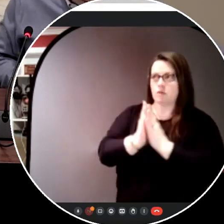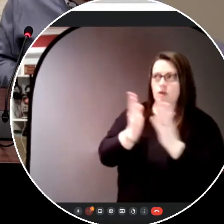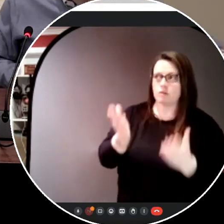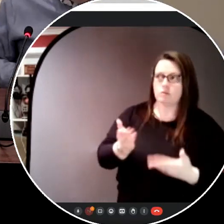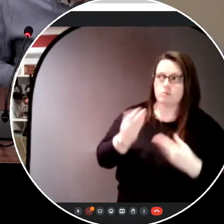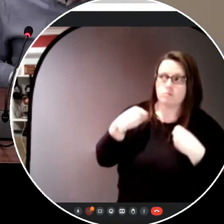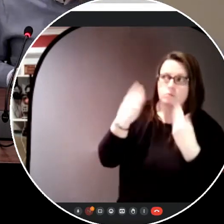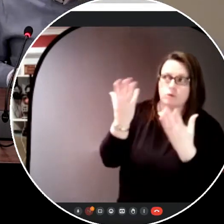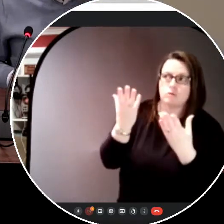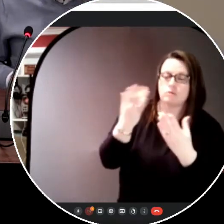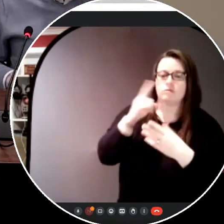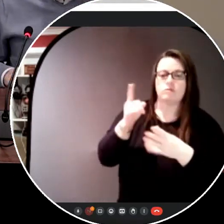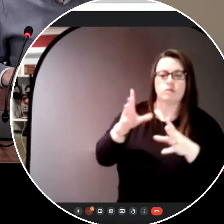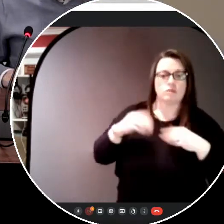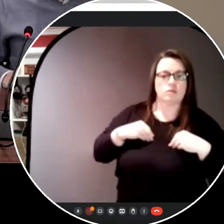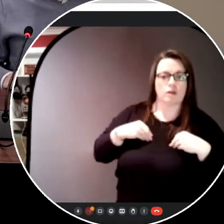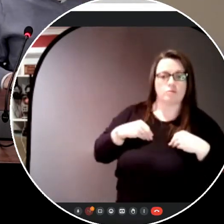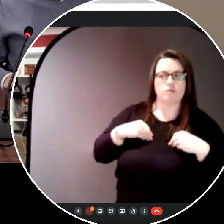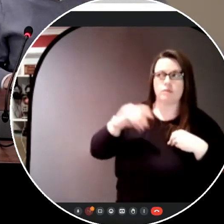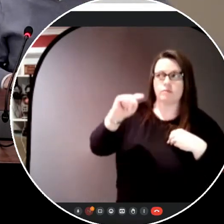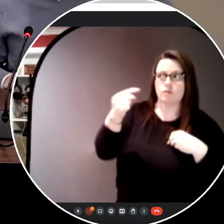Can I get someone to move that?